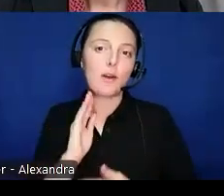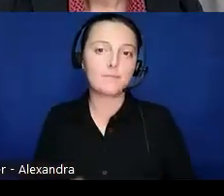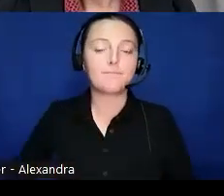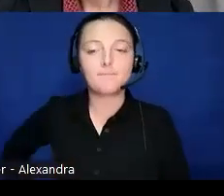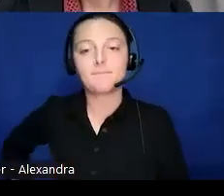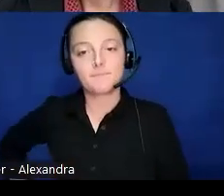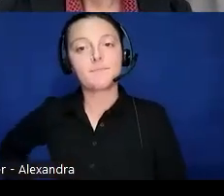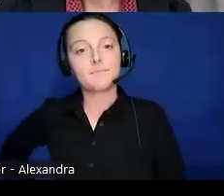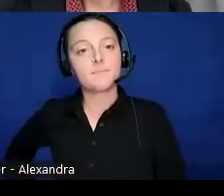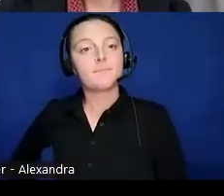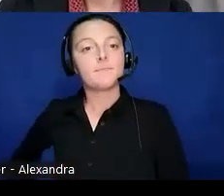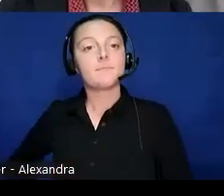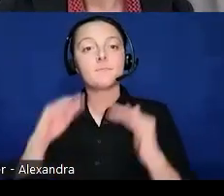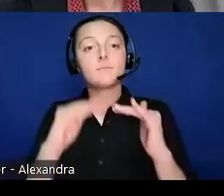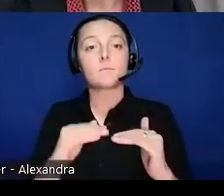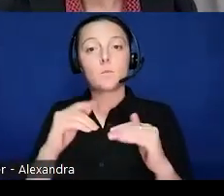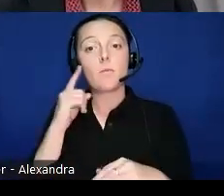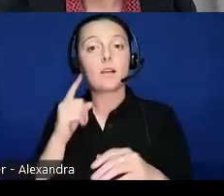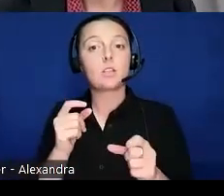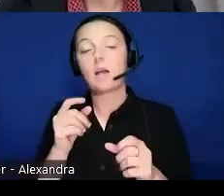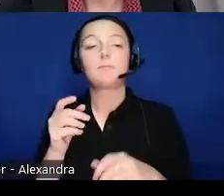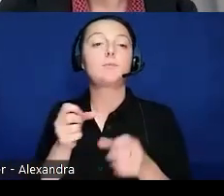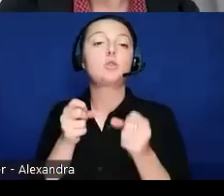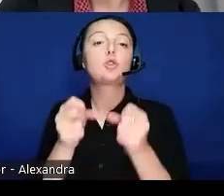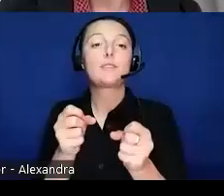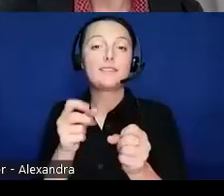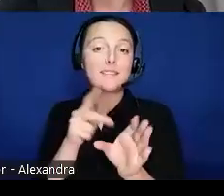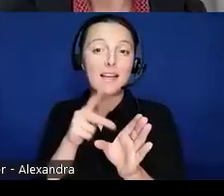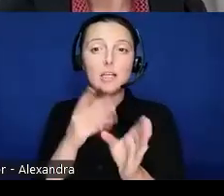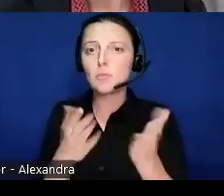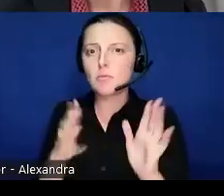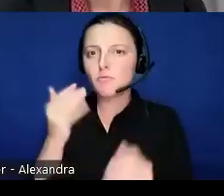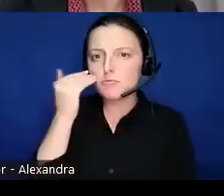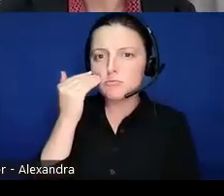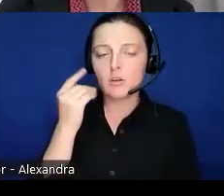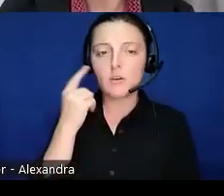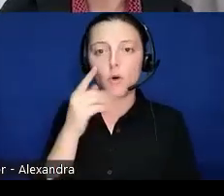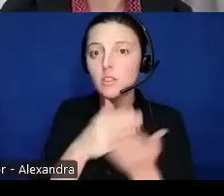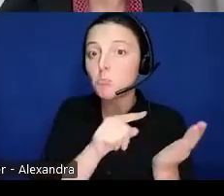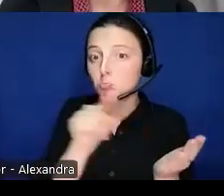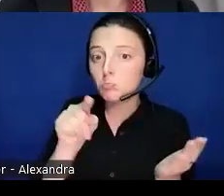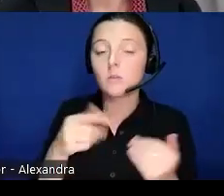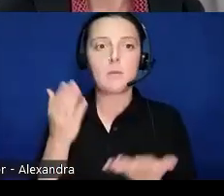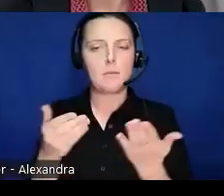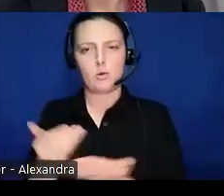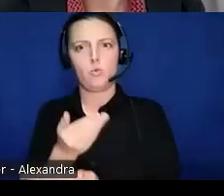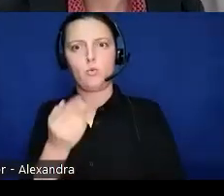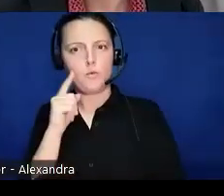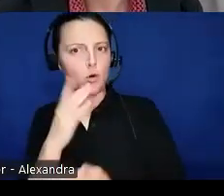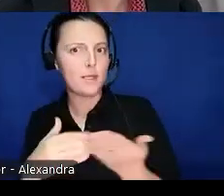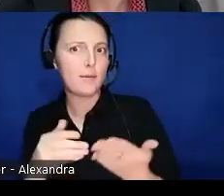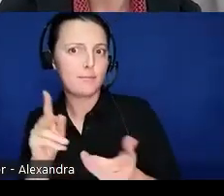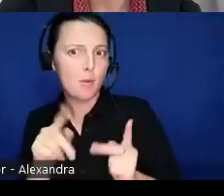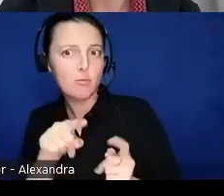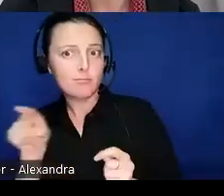And street psychiatry might be a familiar concept to some people, but it might also be really, really new for some people. So just to explain sort of how it overlaps